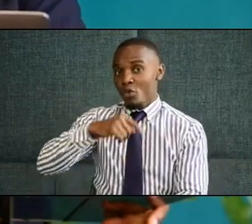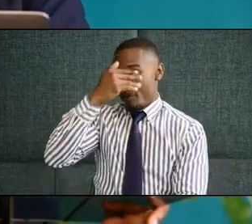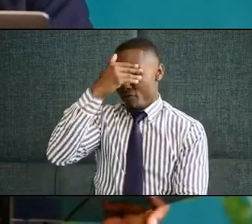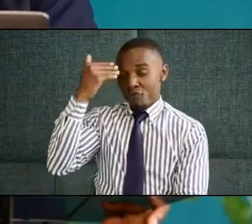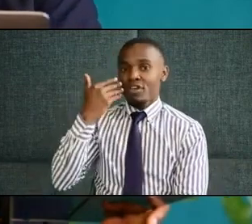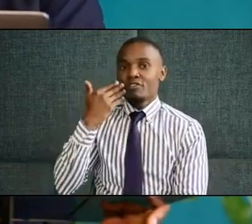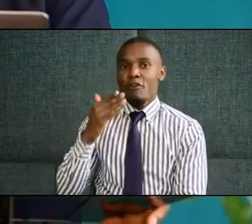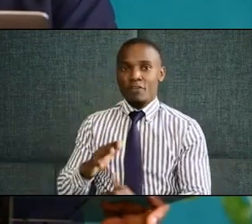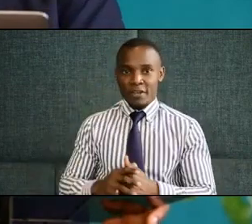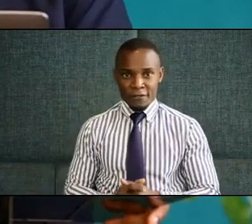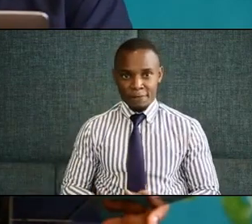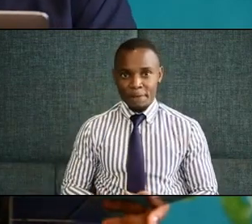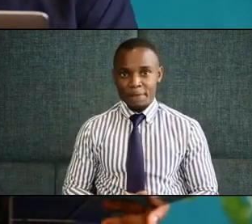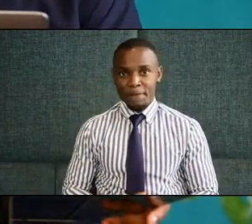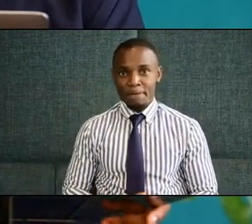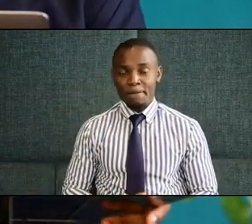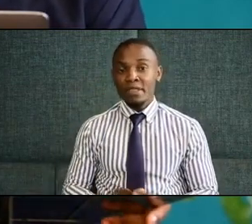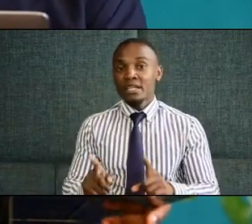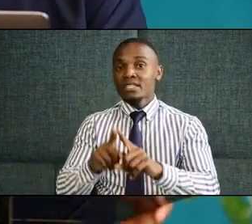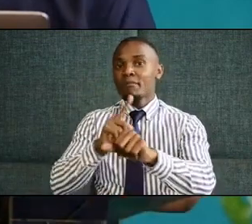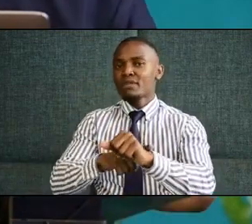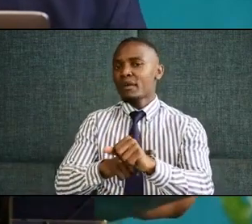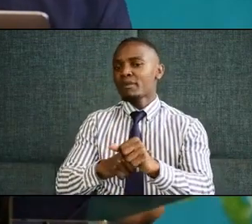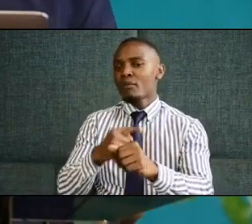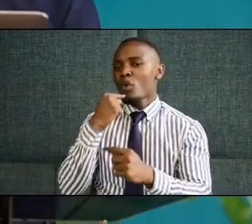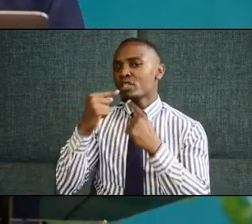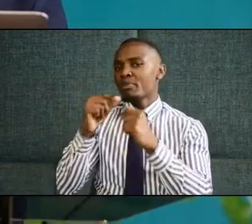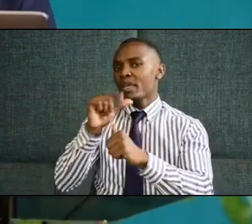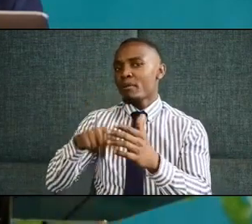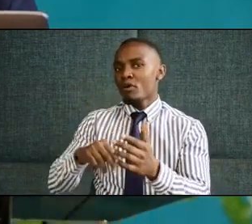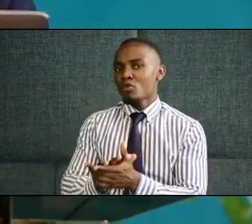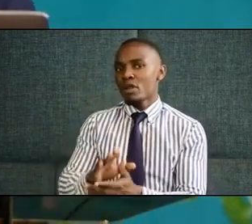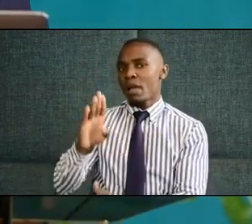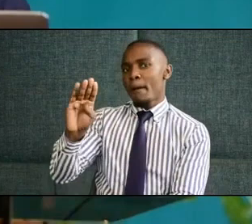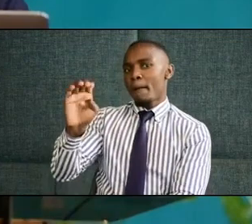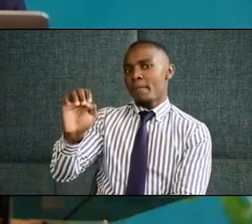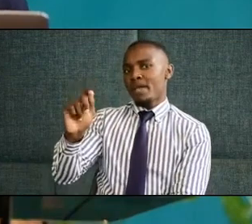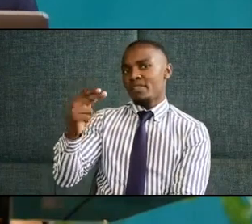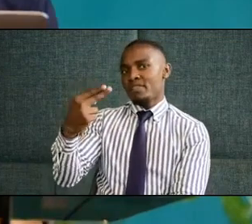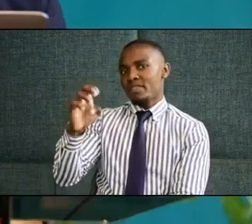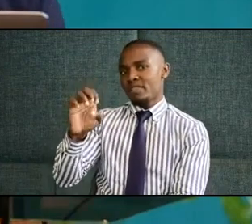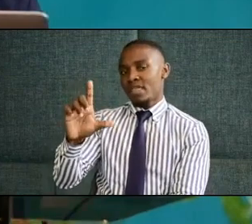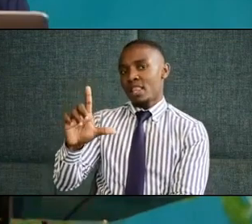forgotten. When we talk about Bethel, I don't